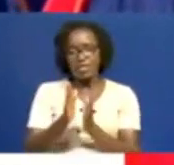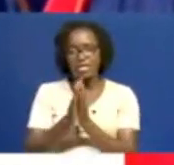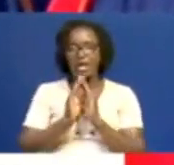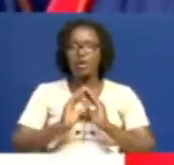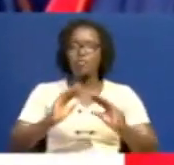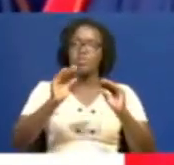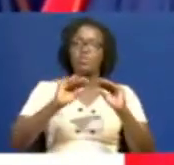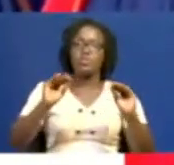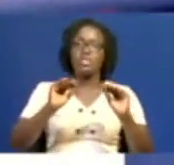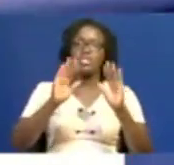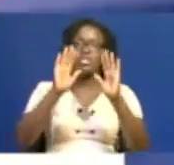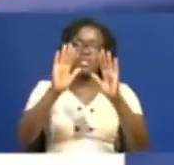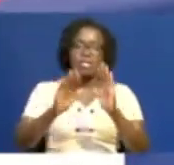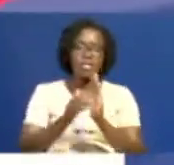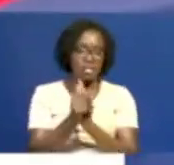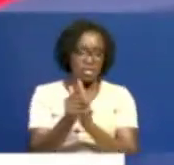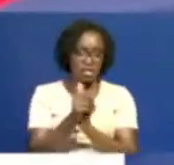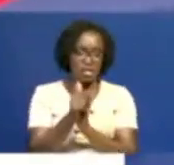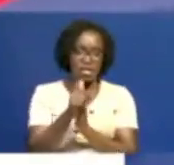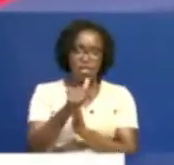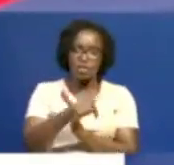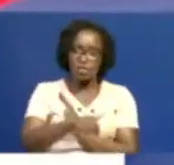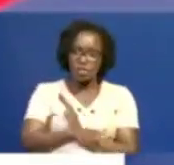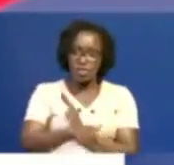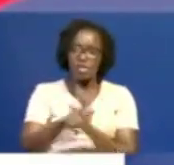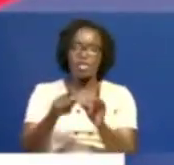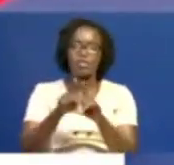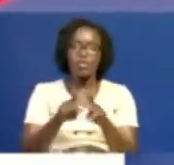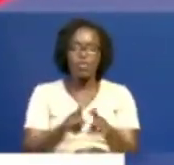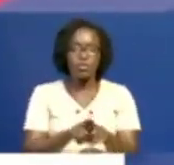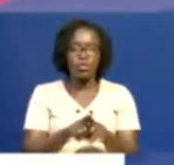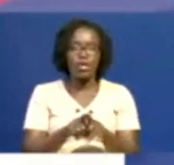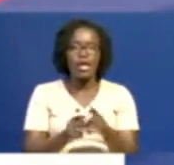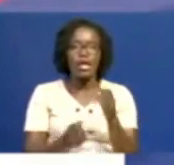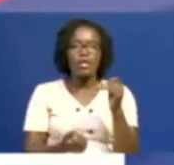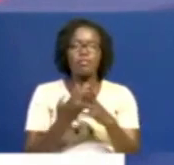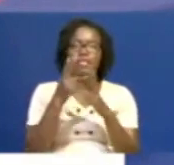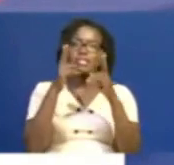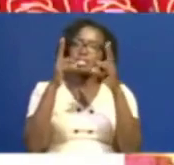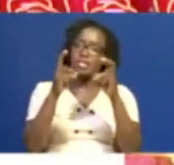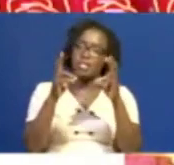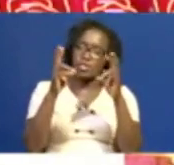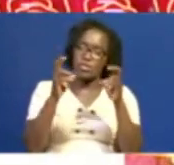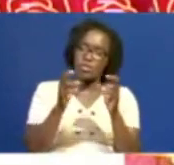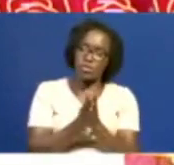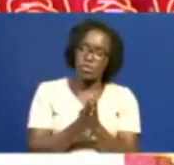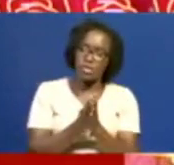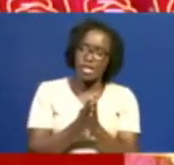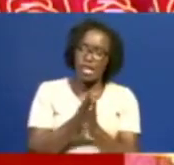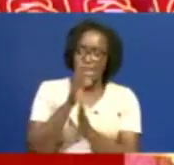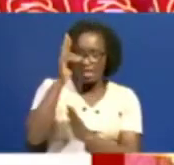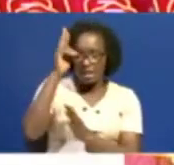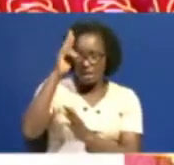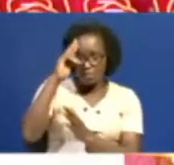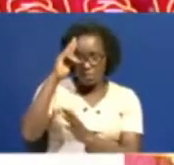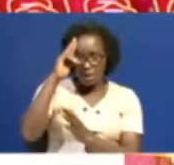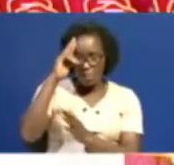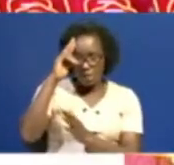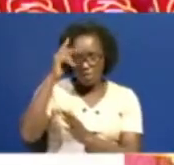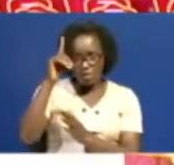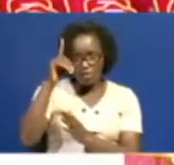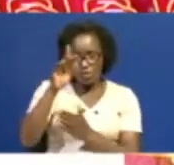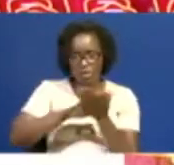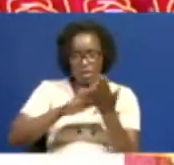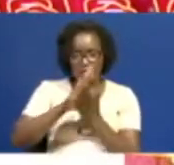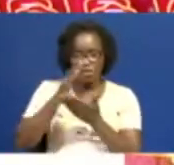with the necessary skills to tackle today's as well as emerging issues. The purpose of establishing